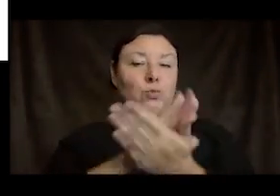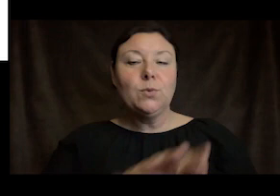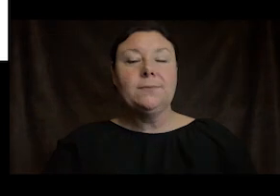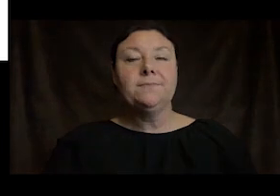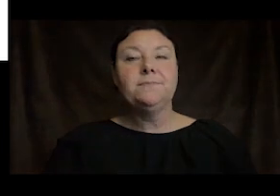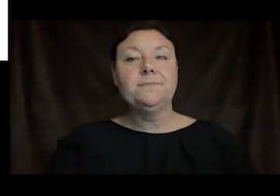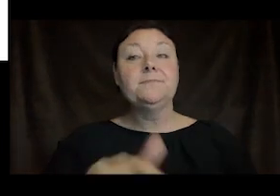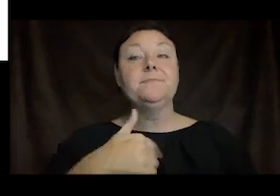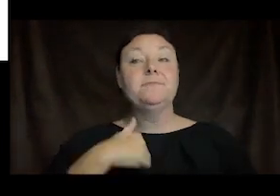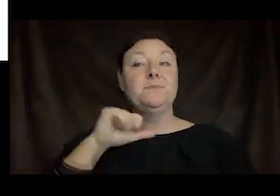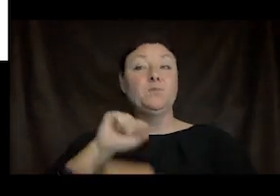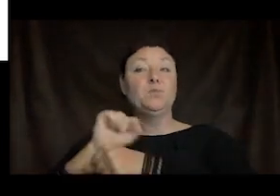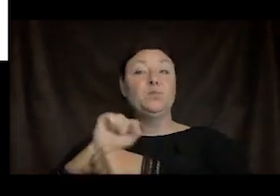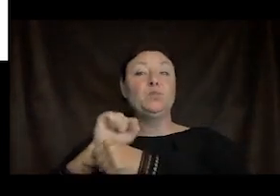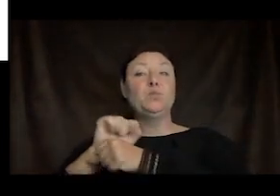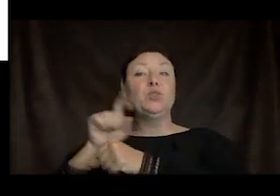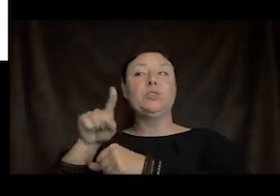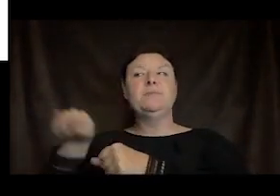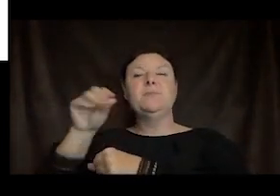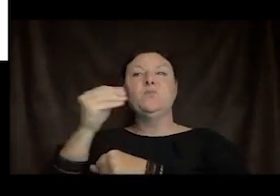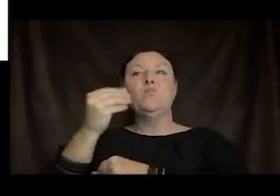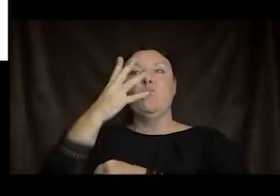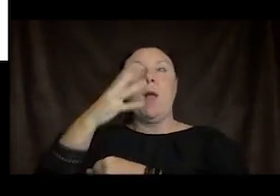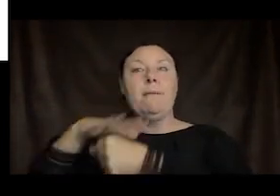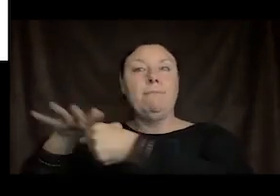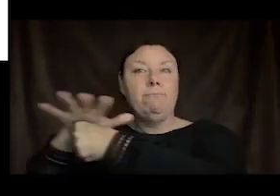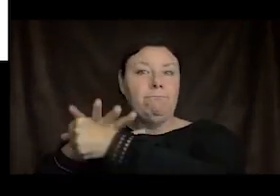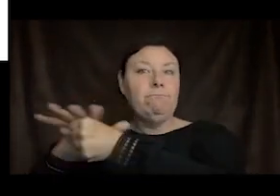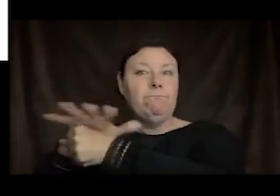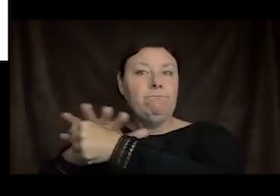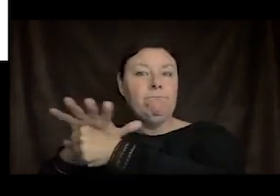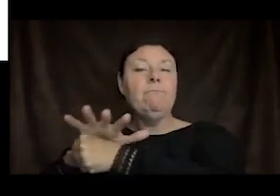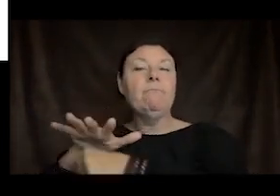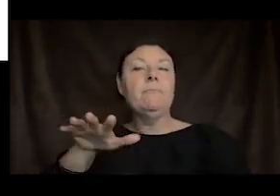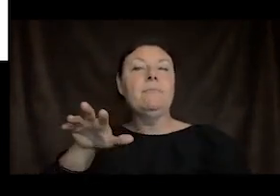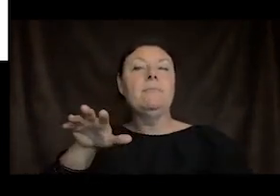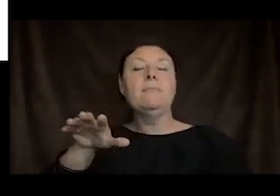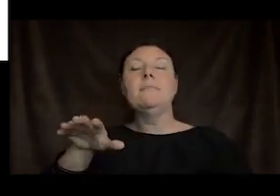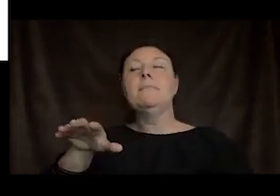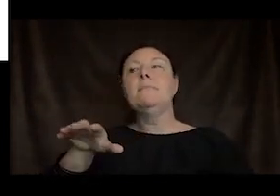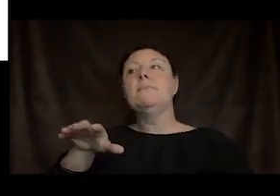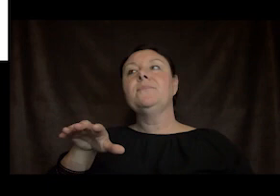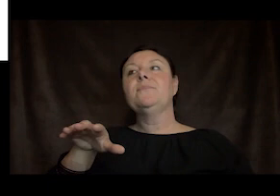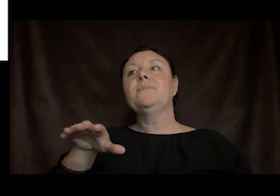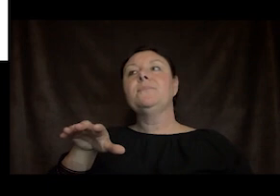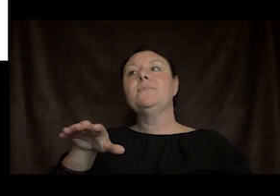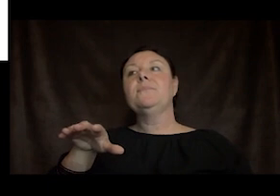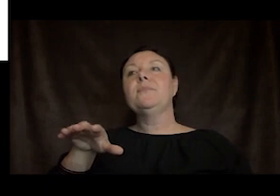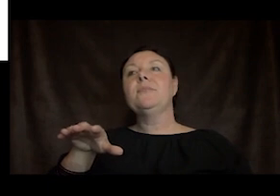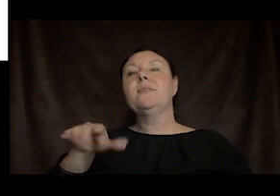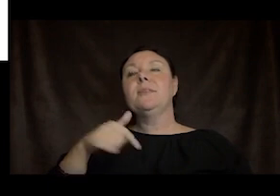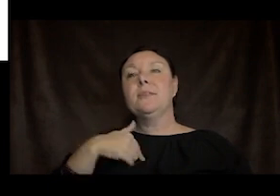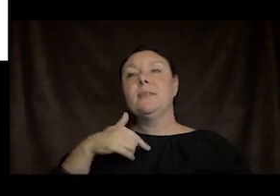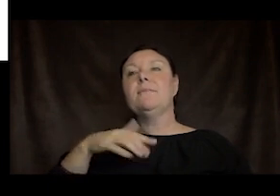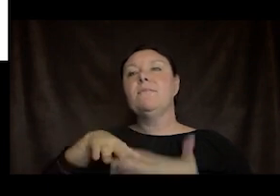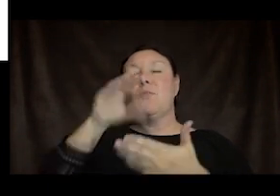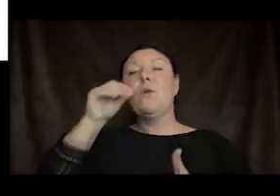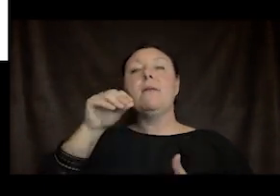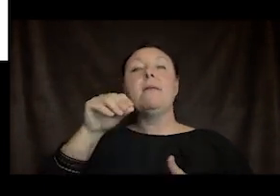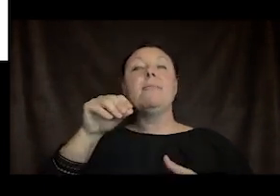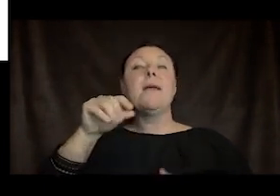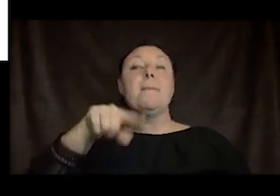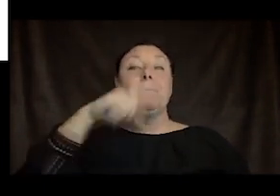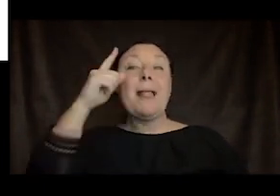middle class area with a primarily white and conservative voter base. I have found that this topic in movements such as Black Lives